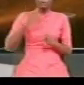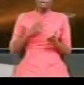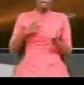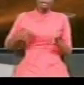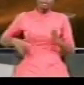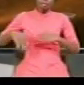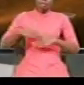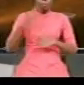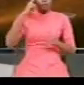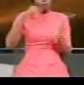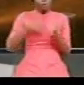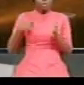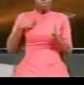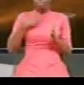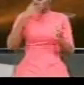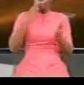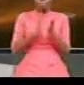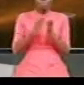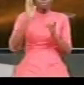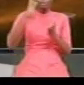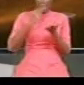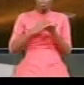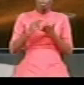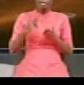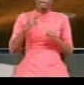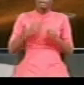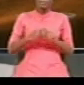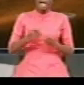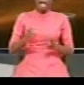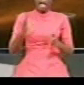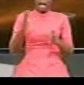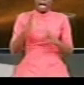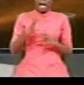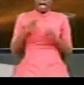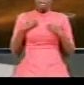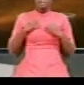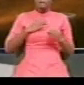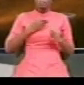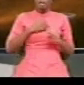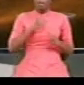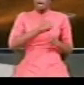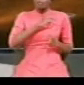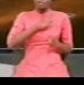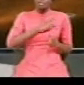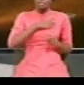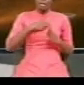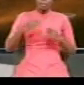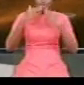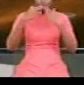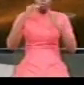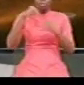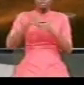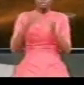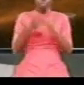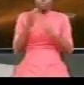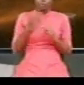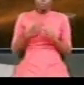we praise your holy name, accept our appreciation and gratitude in Jesus'